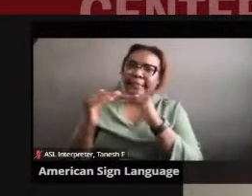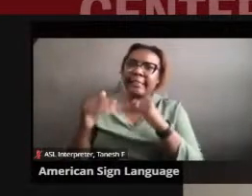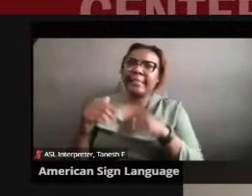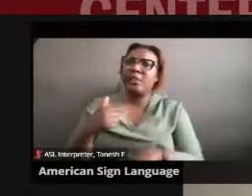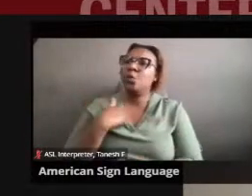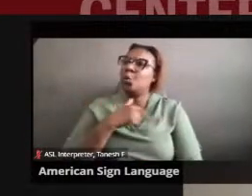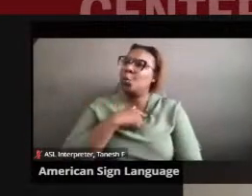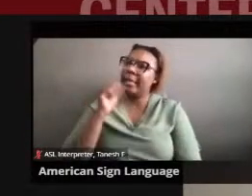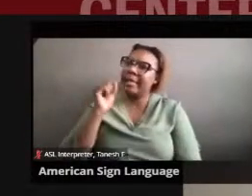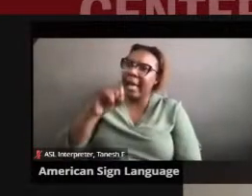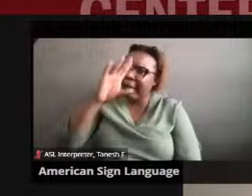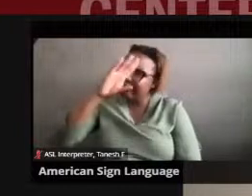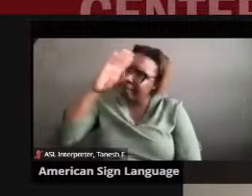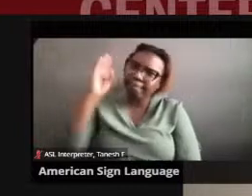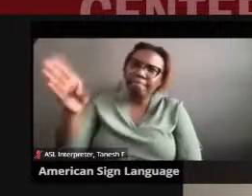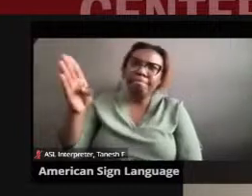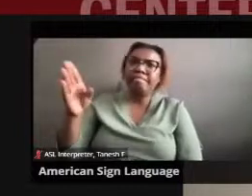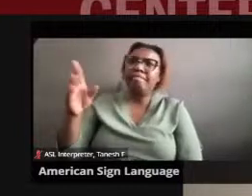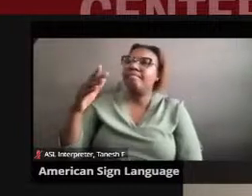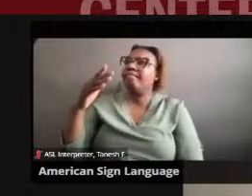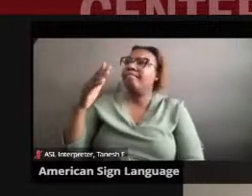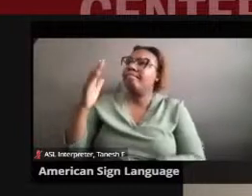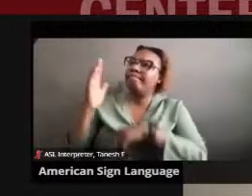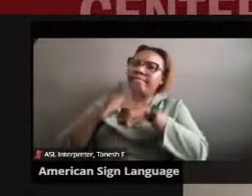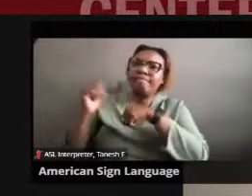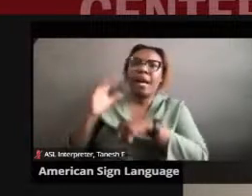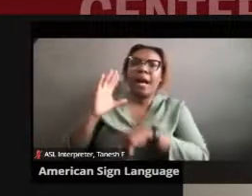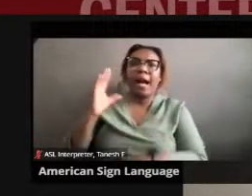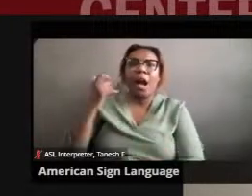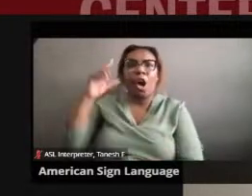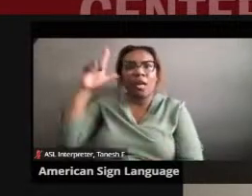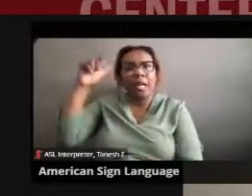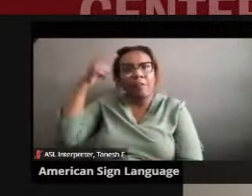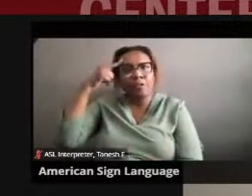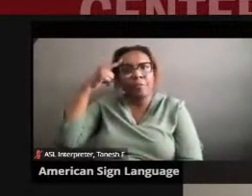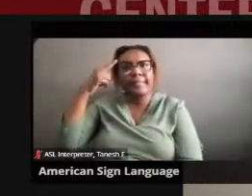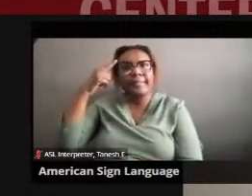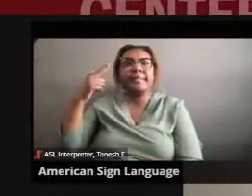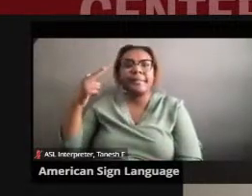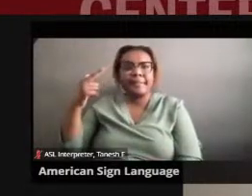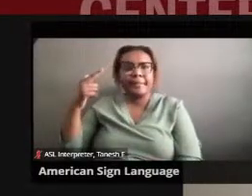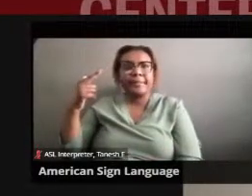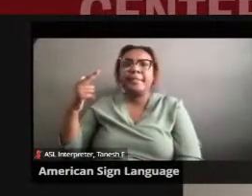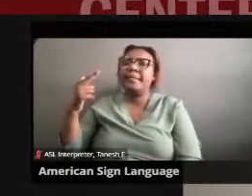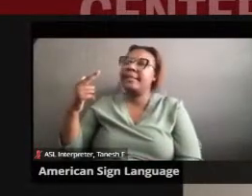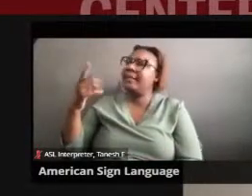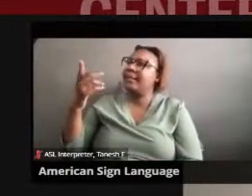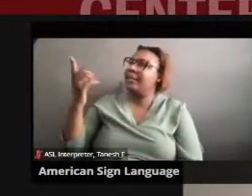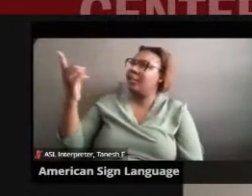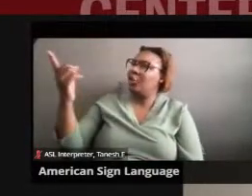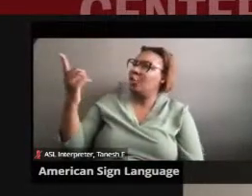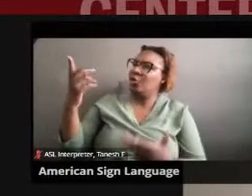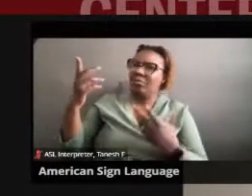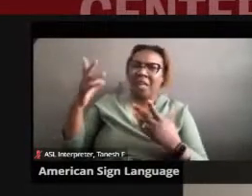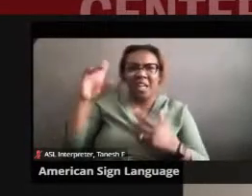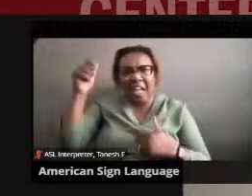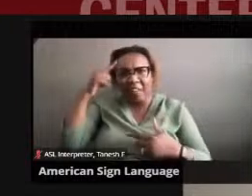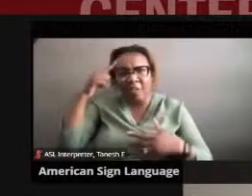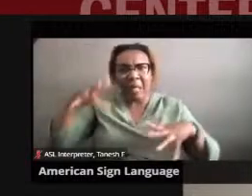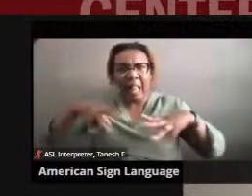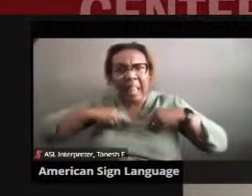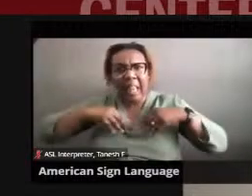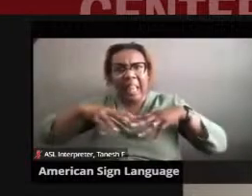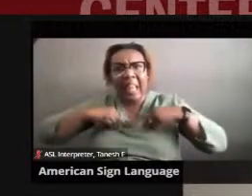call our government into task for their complicitness